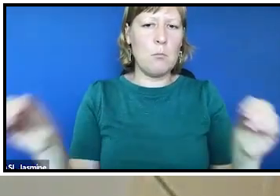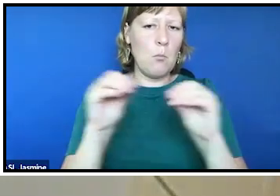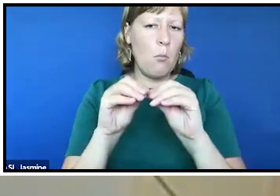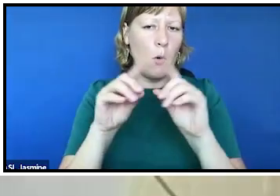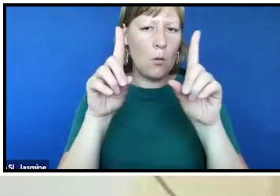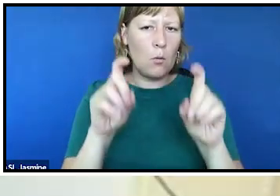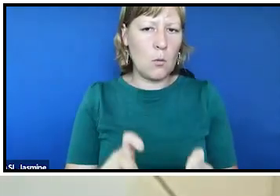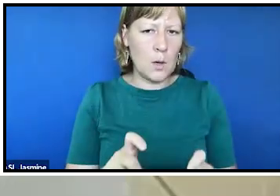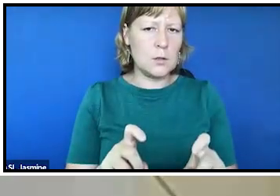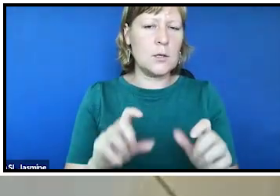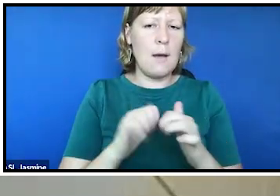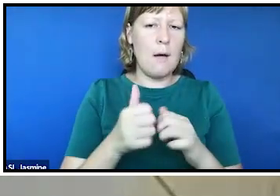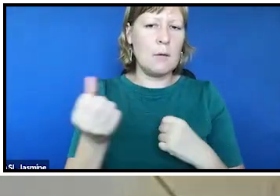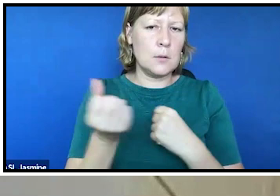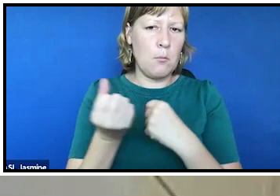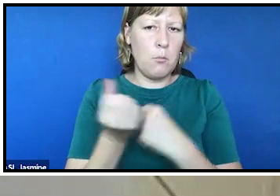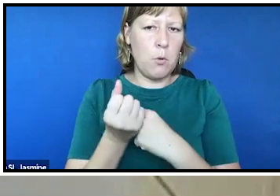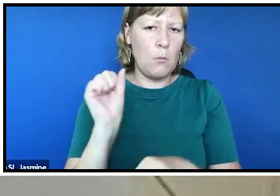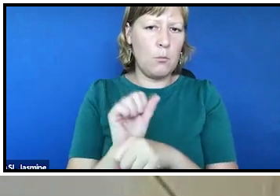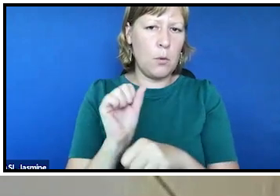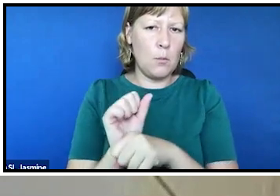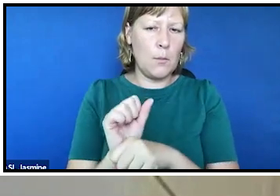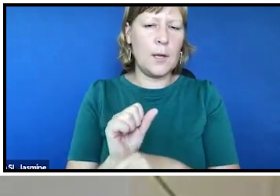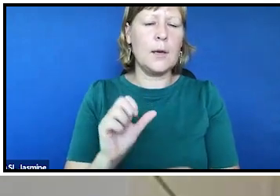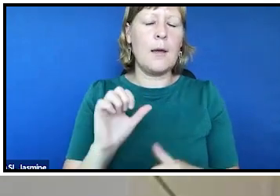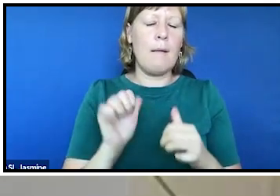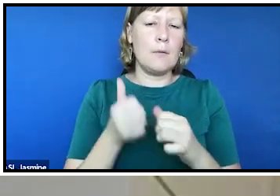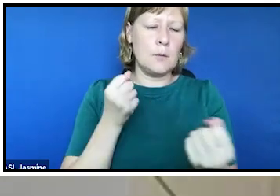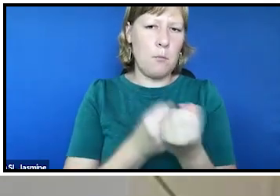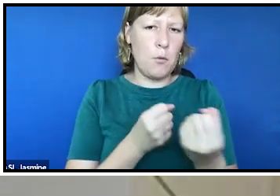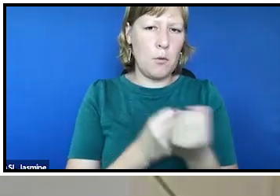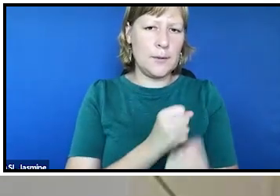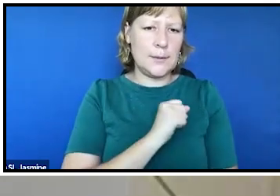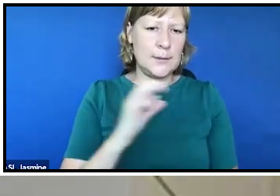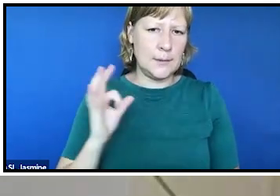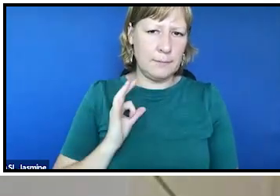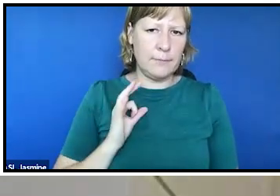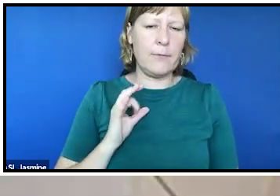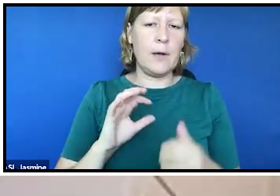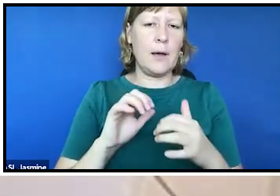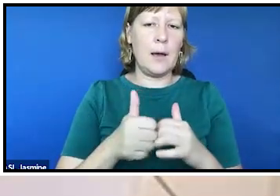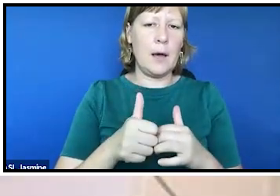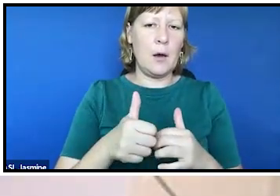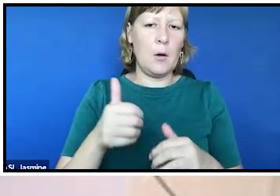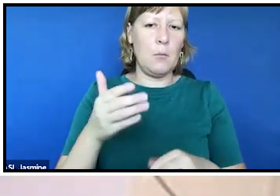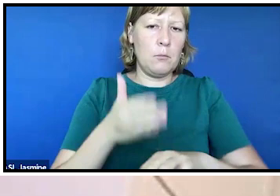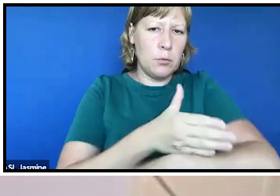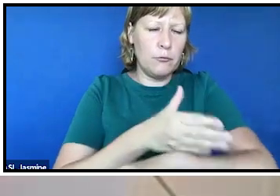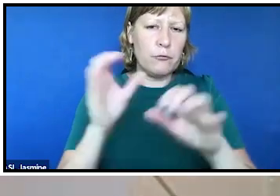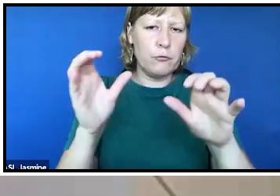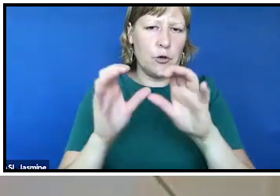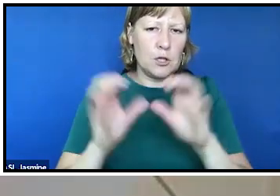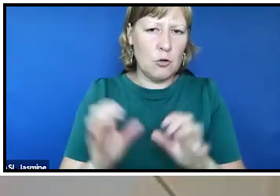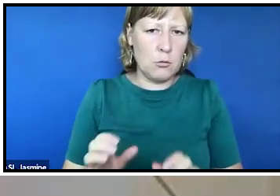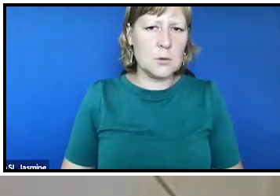information on support employment staff and their credentials. We also want to inform that soon we will be resuming